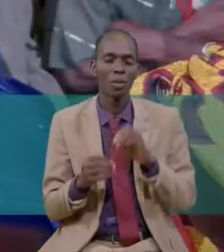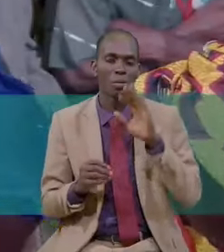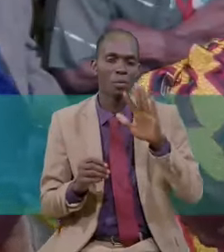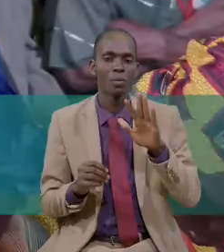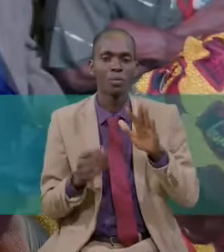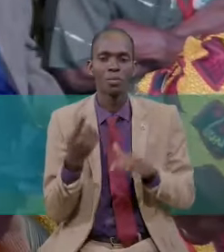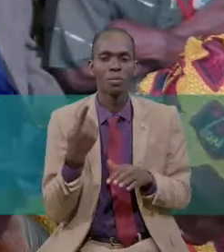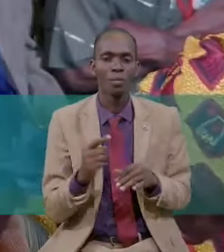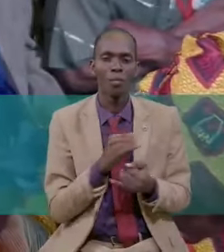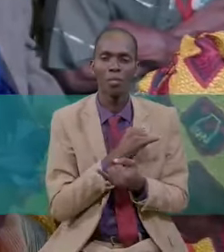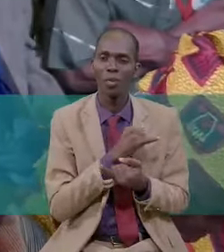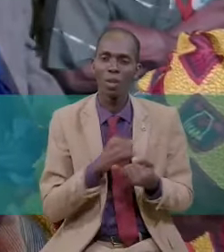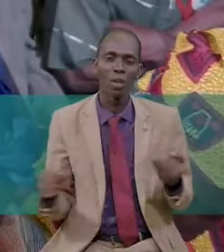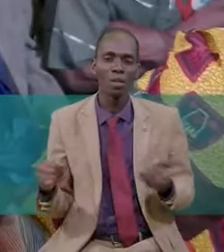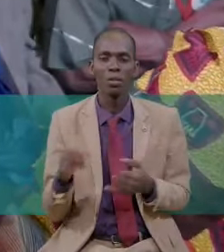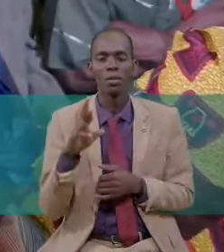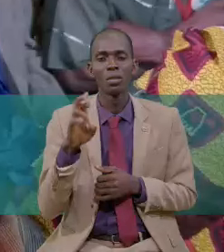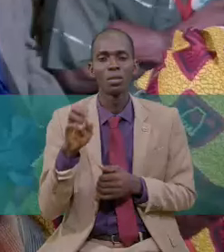of